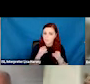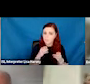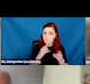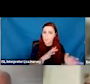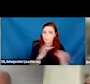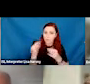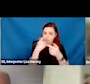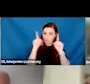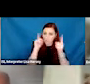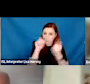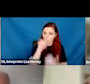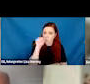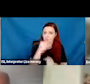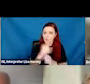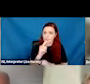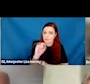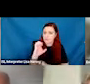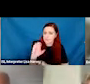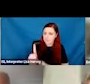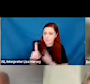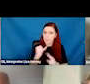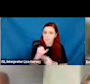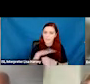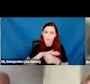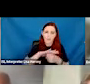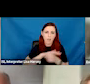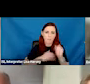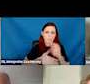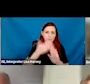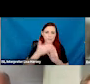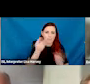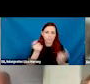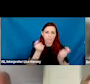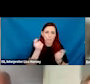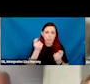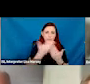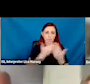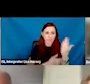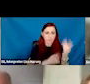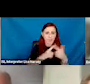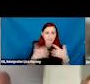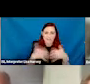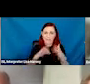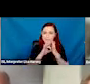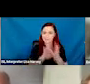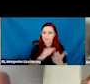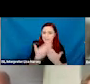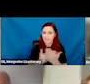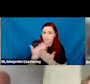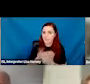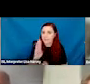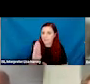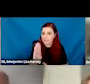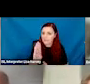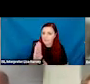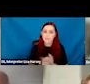in Trinity College Dublin in the area of building control legislation and technical guidance document B.